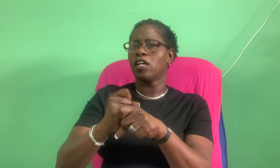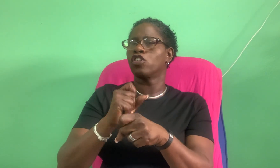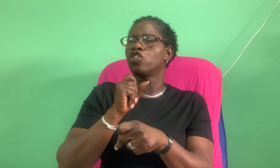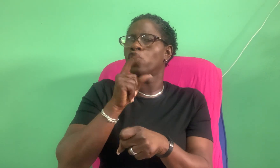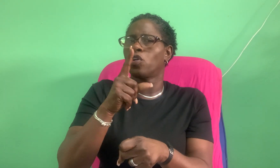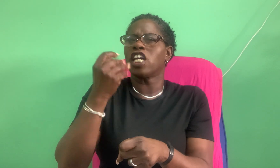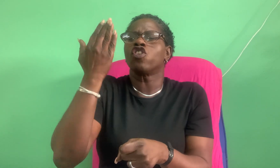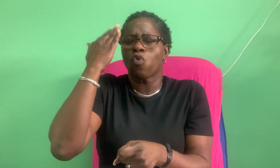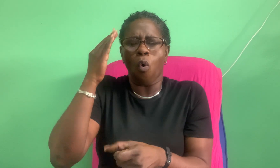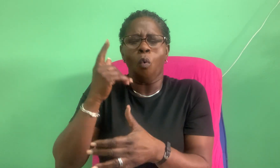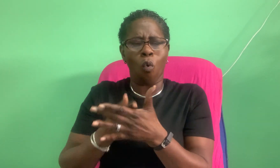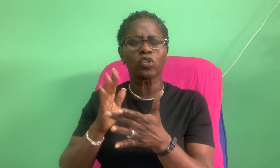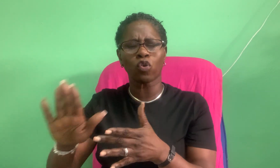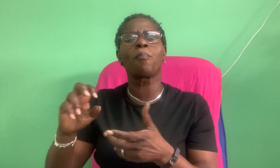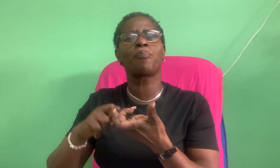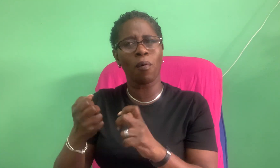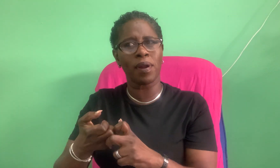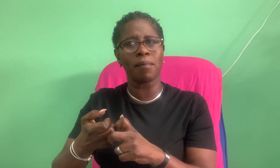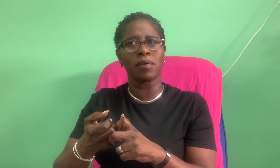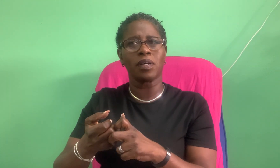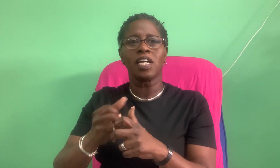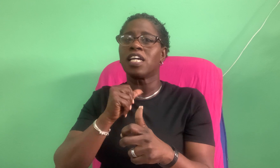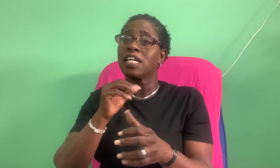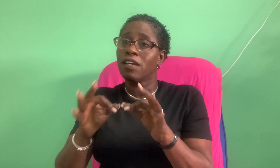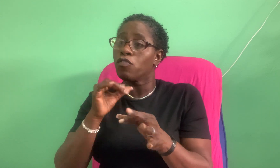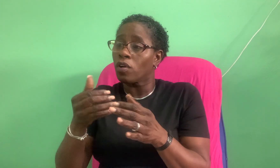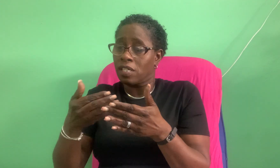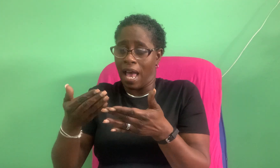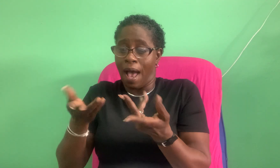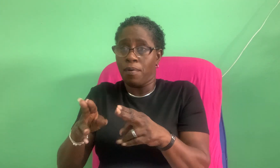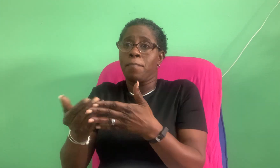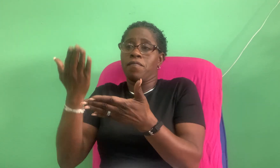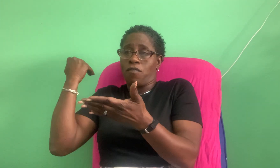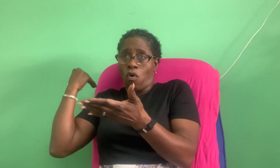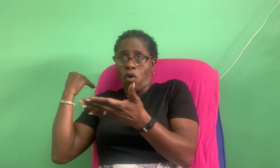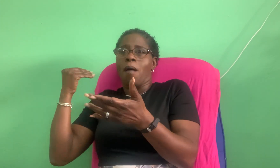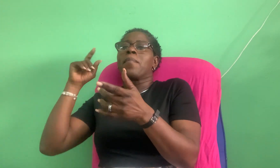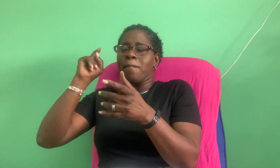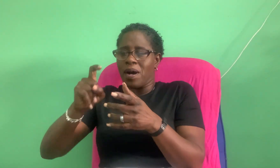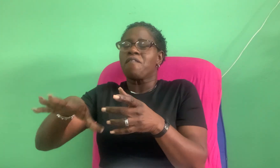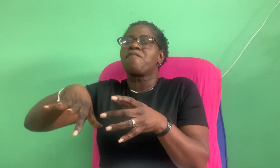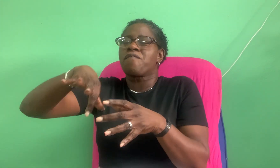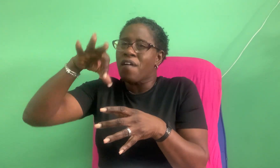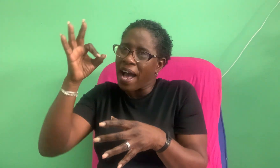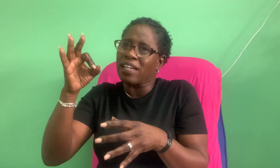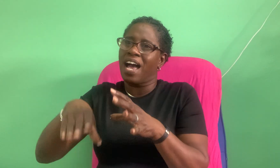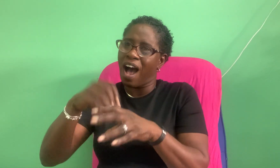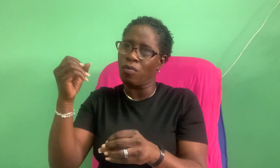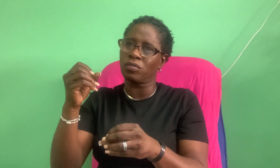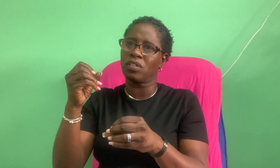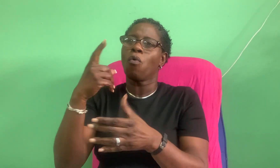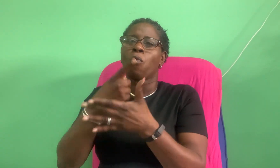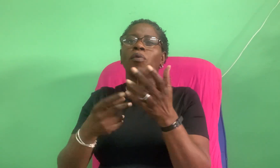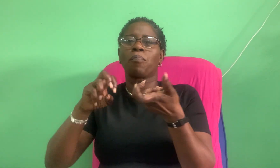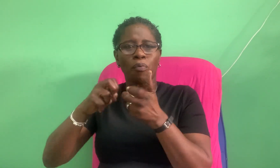that may have been not diagnosed, earlier on because of trafficking, or even physical issues that are caused as a result of experiences